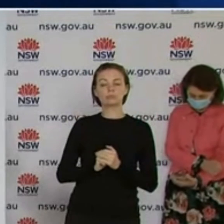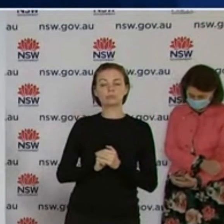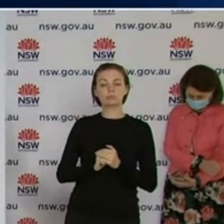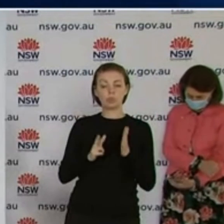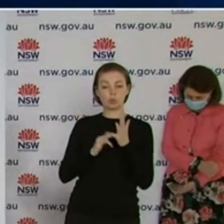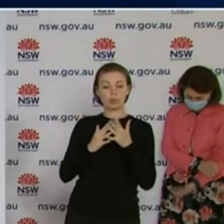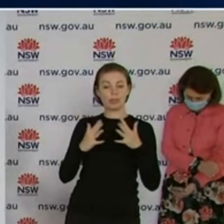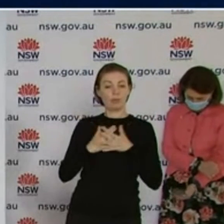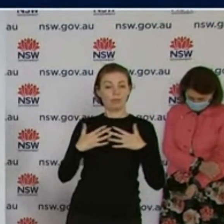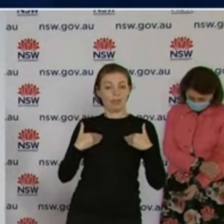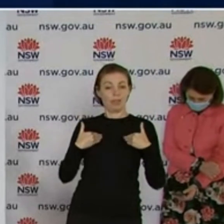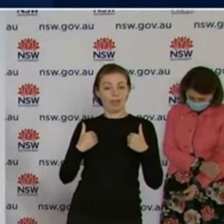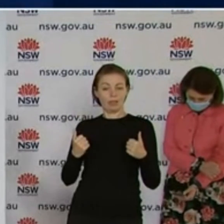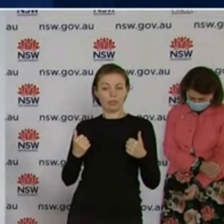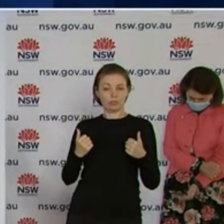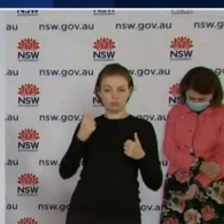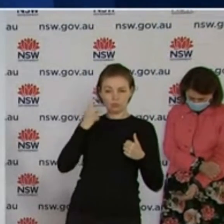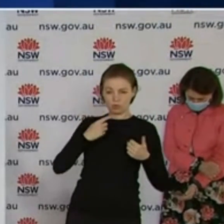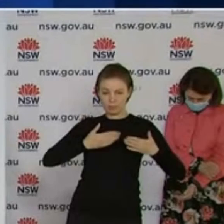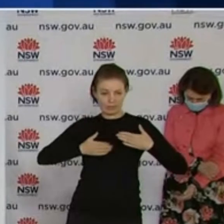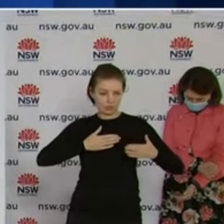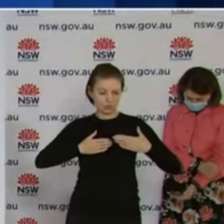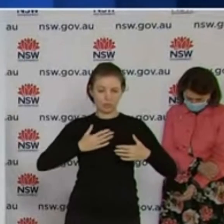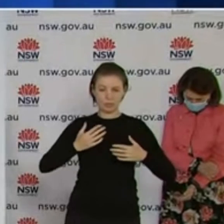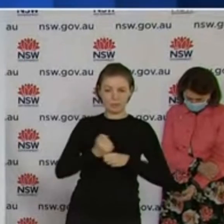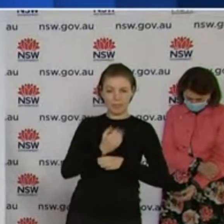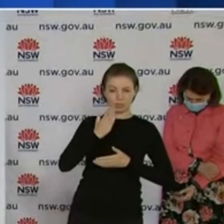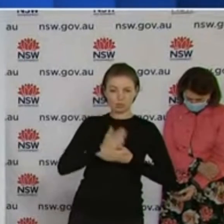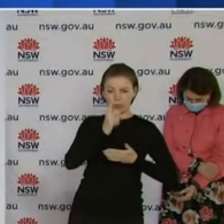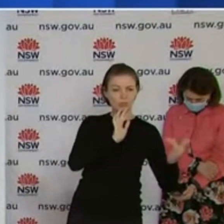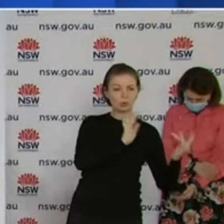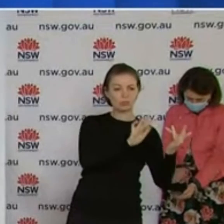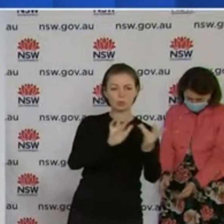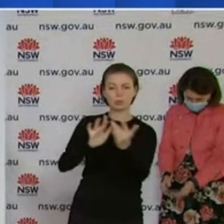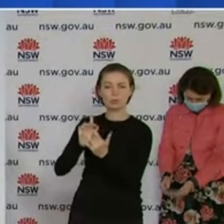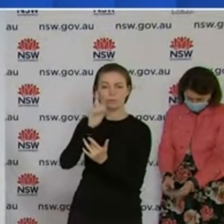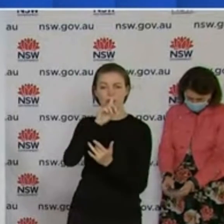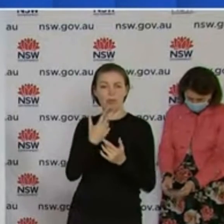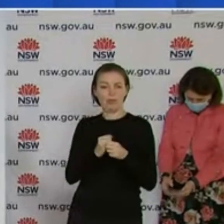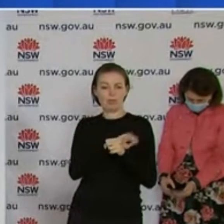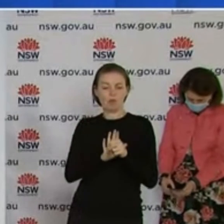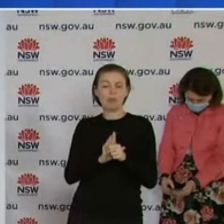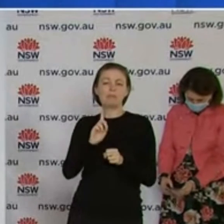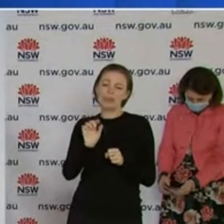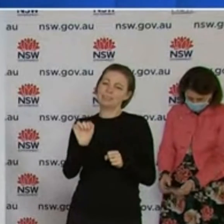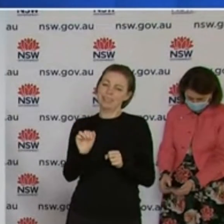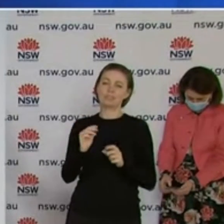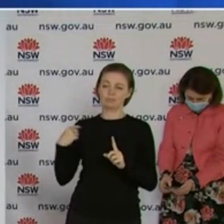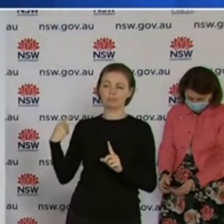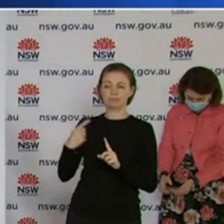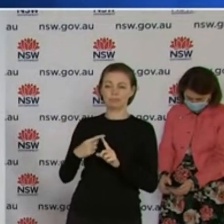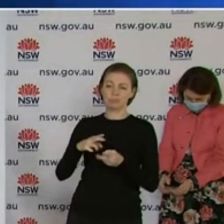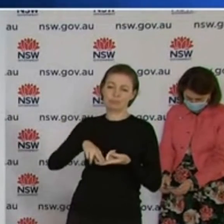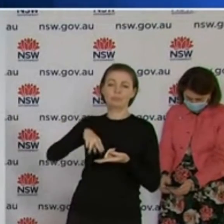group to try and get as quickly as possible to all cases to check on them. But there have been issues as the numbers have